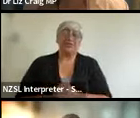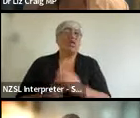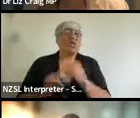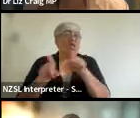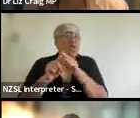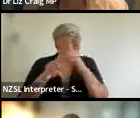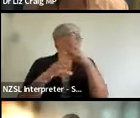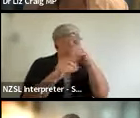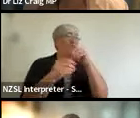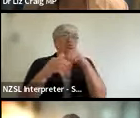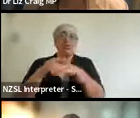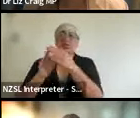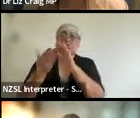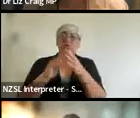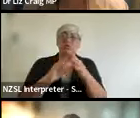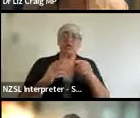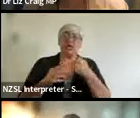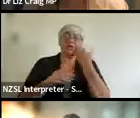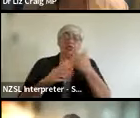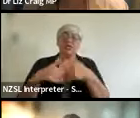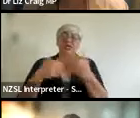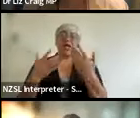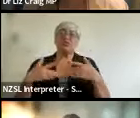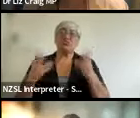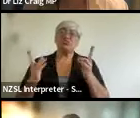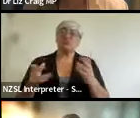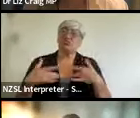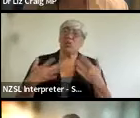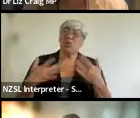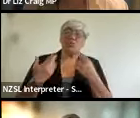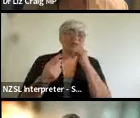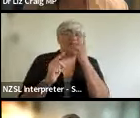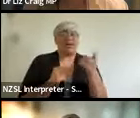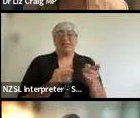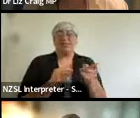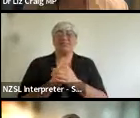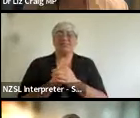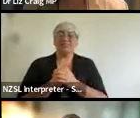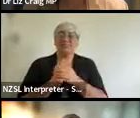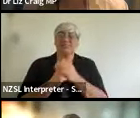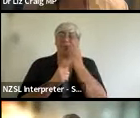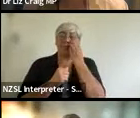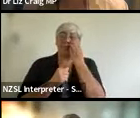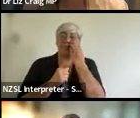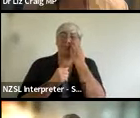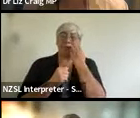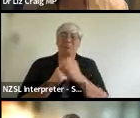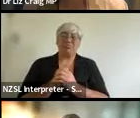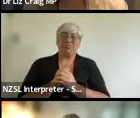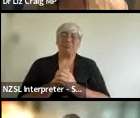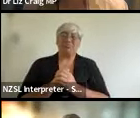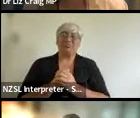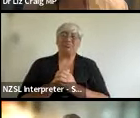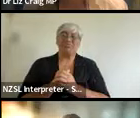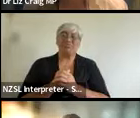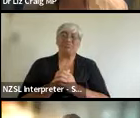society because of barriers that can,